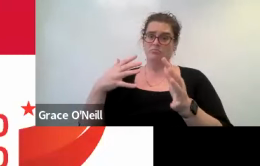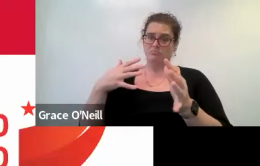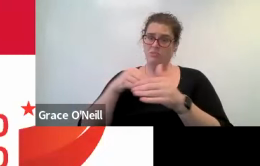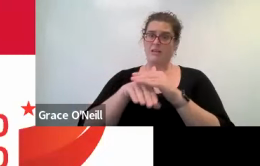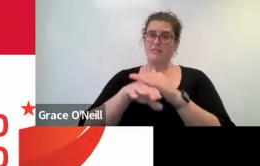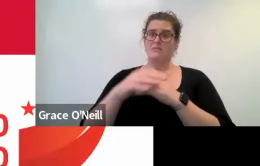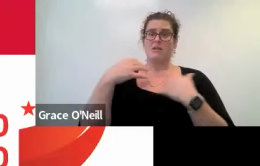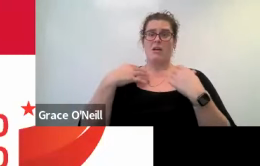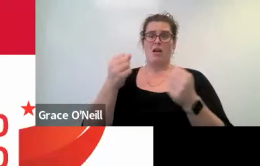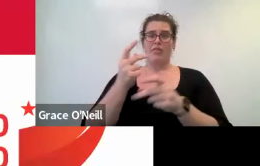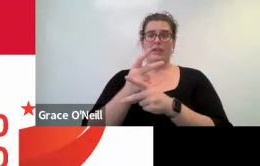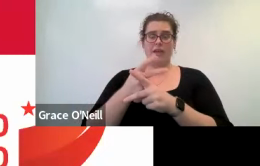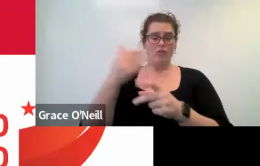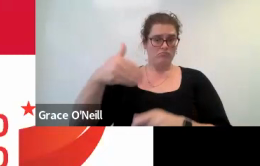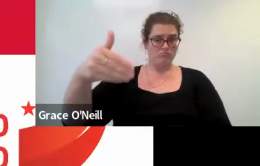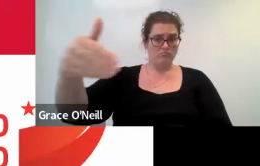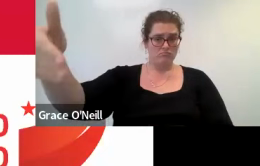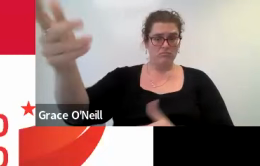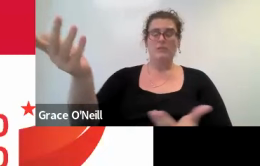were concerns.